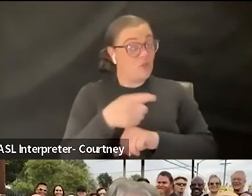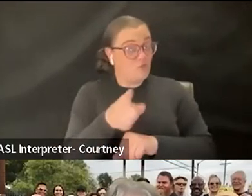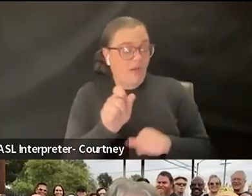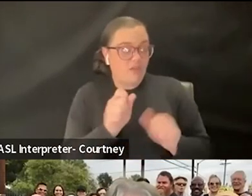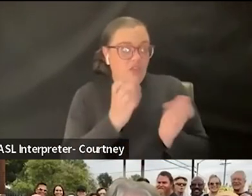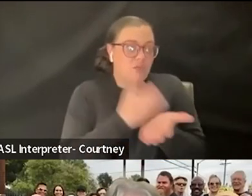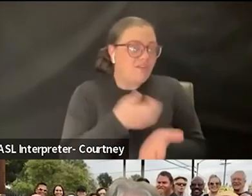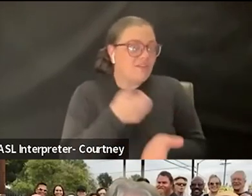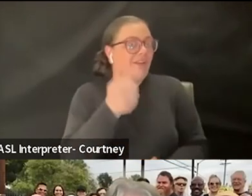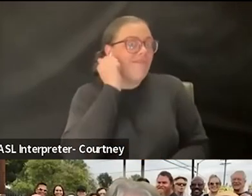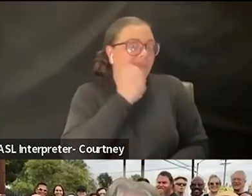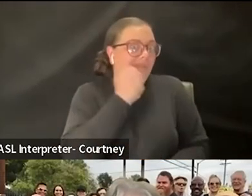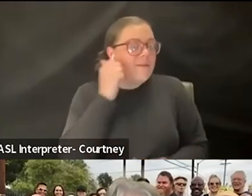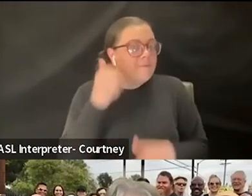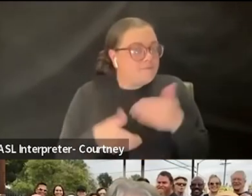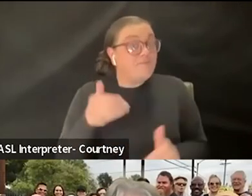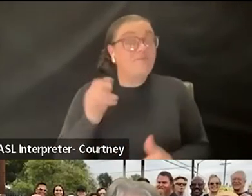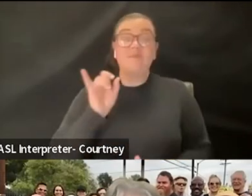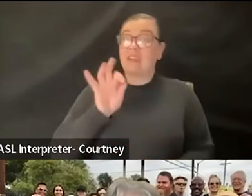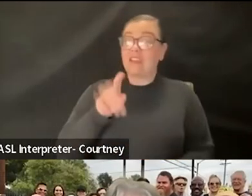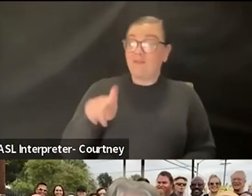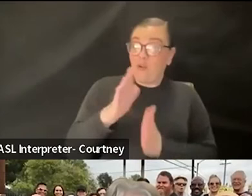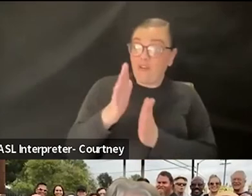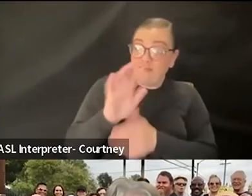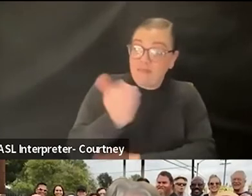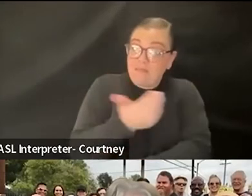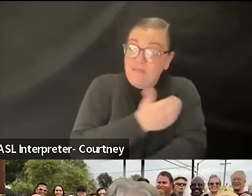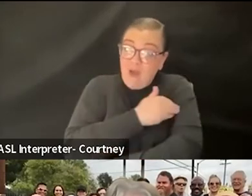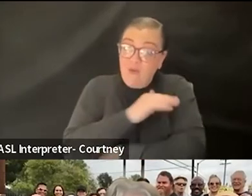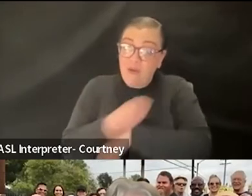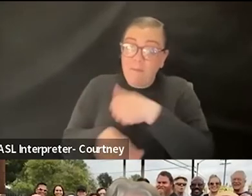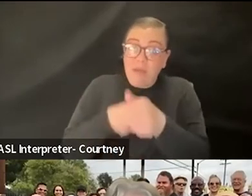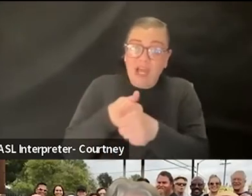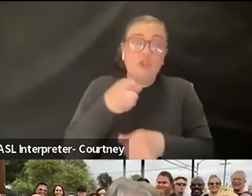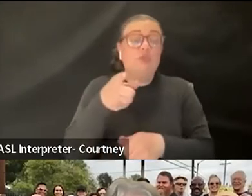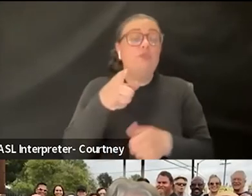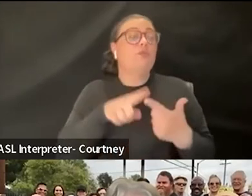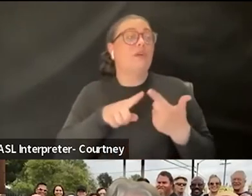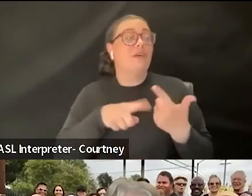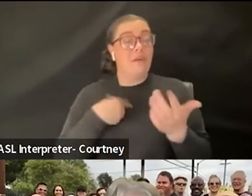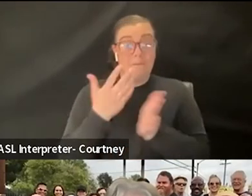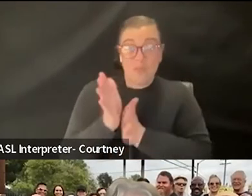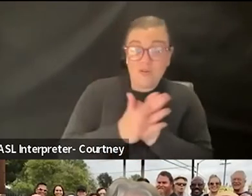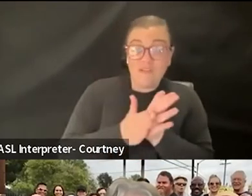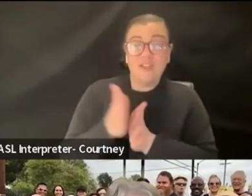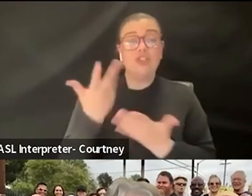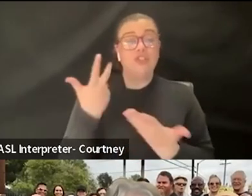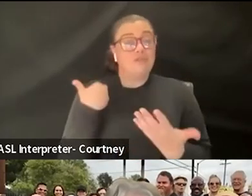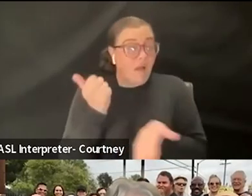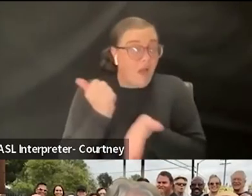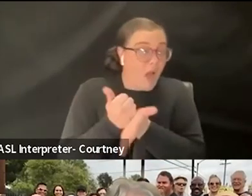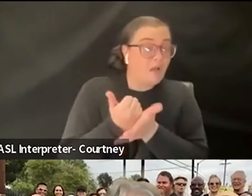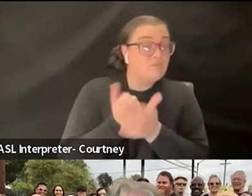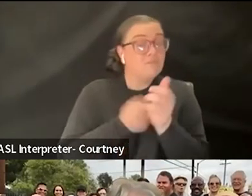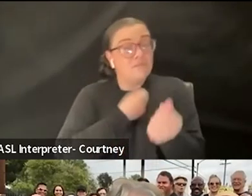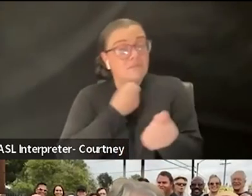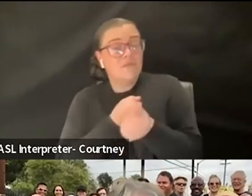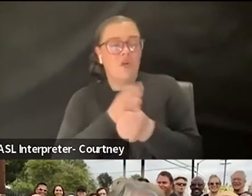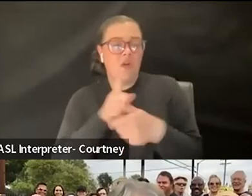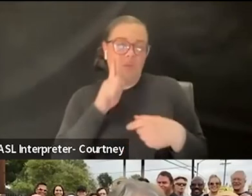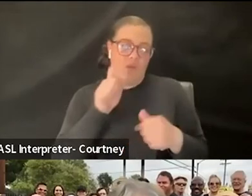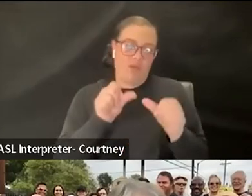that motivation, it keeps you somewhat in place. I mean, I can't tell you how many artists I know that did